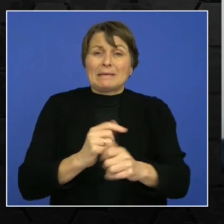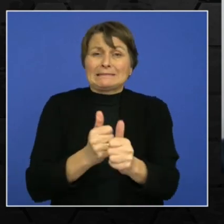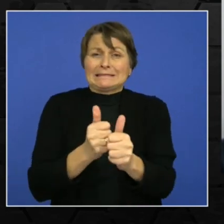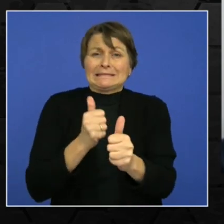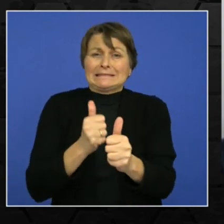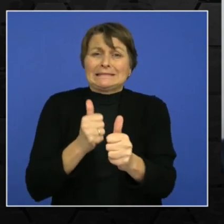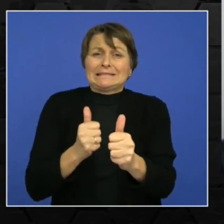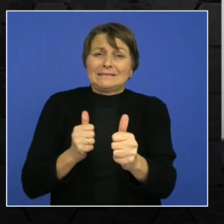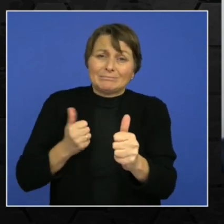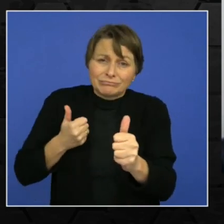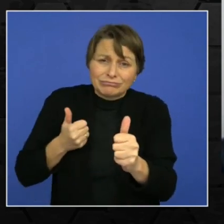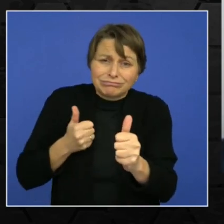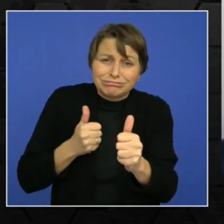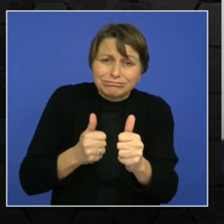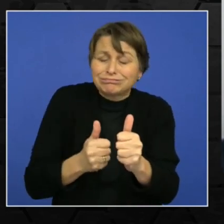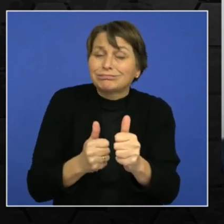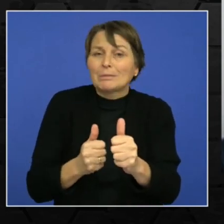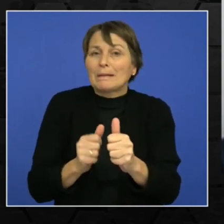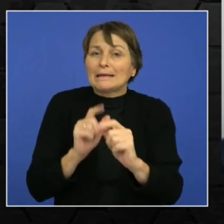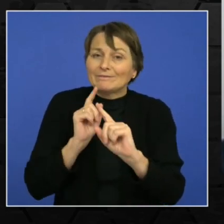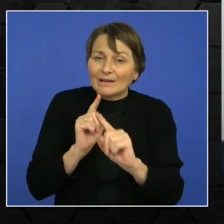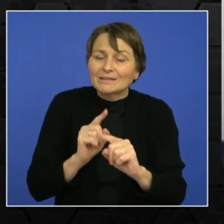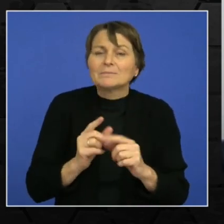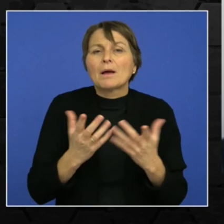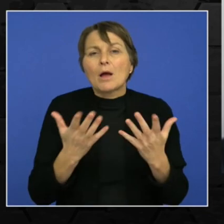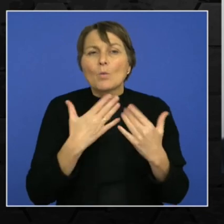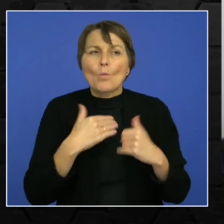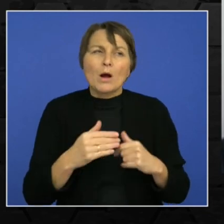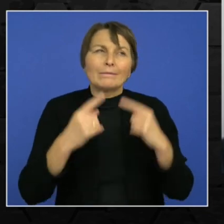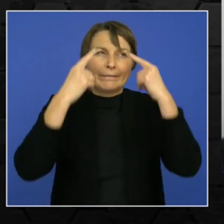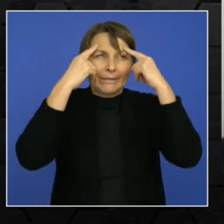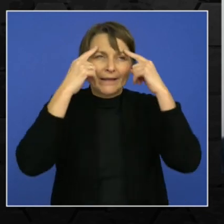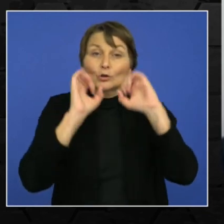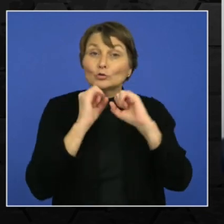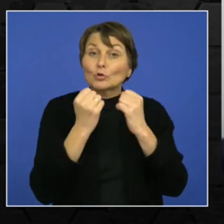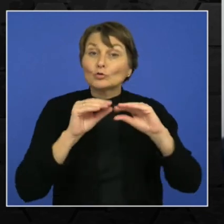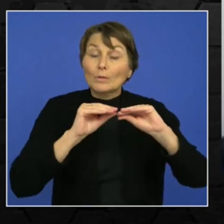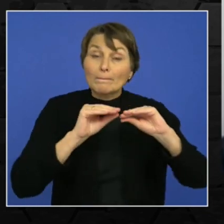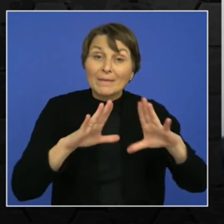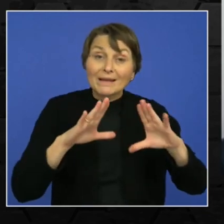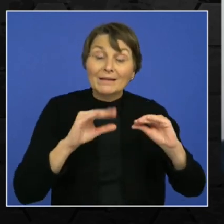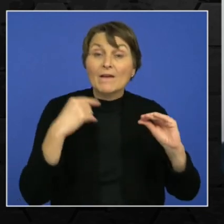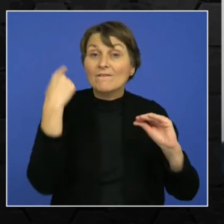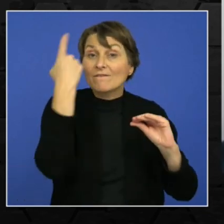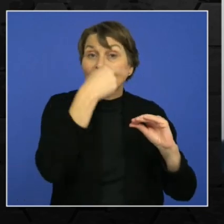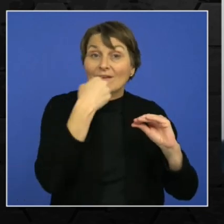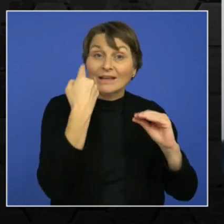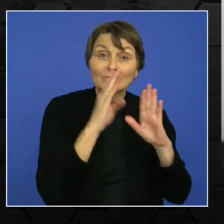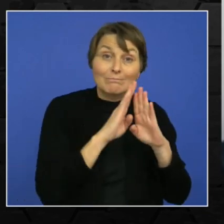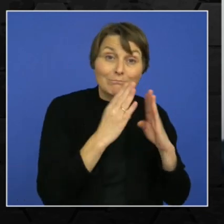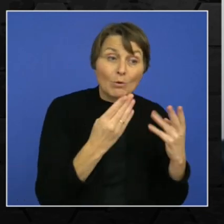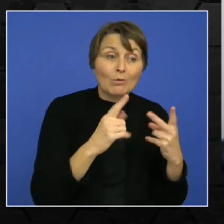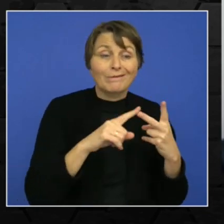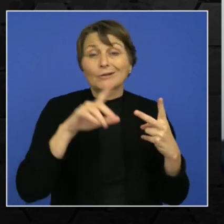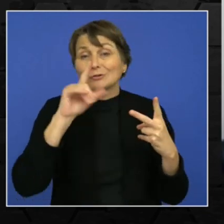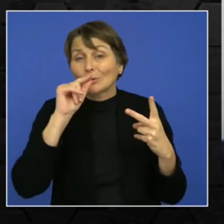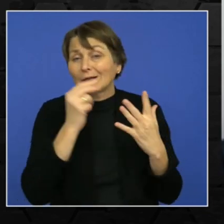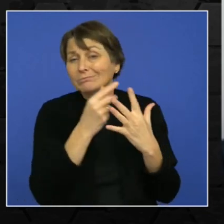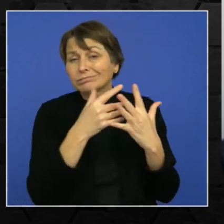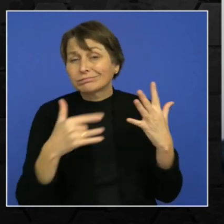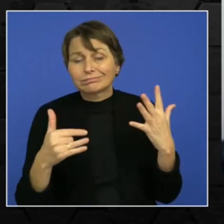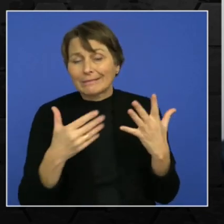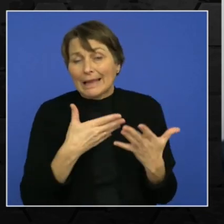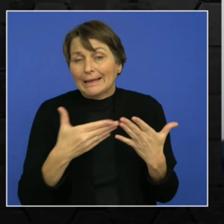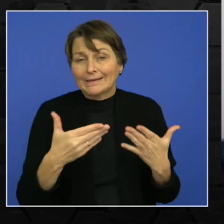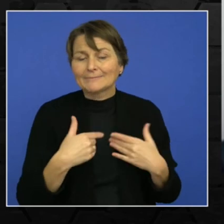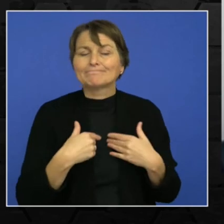like is Facebook, Twitter, or like in whichever social media we're talking about, to integrate NLP